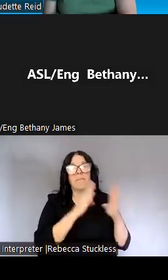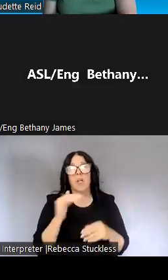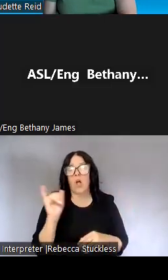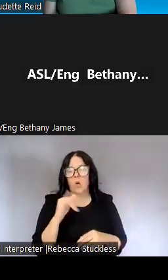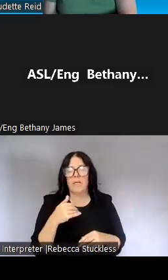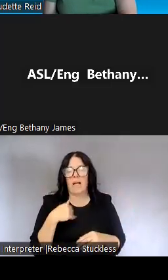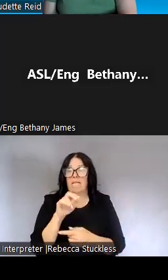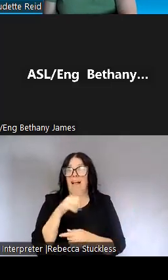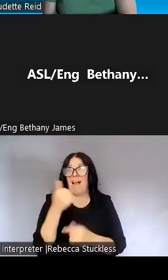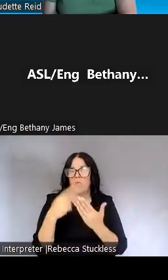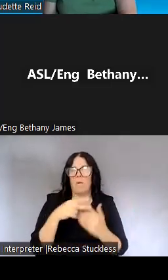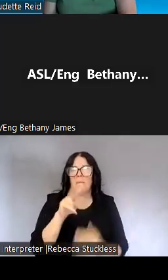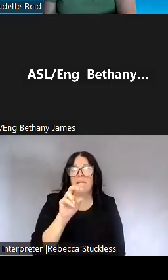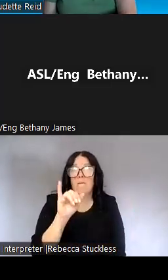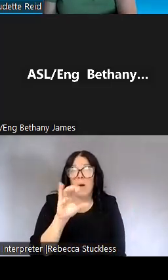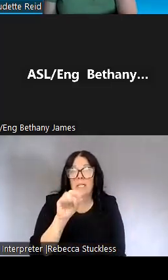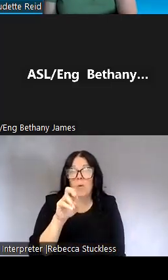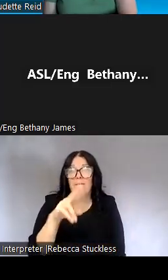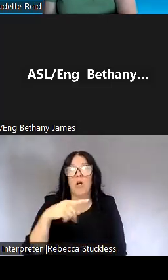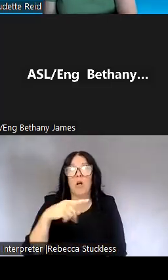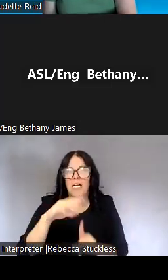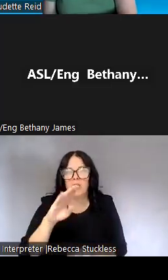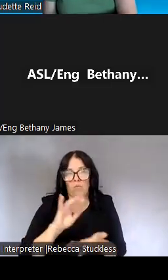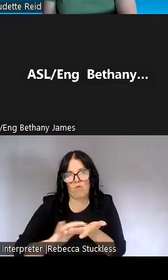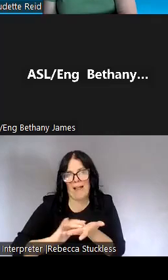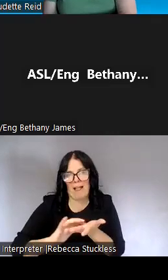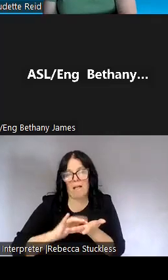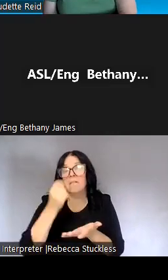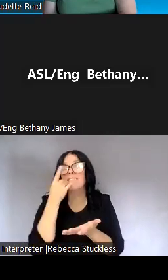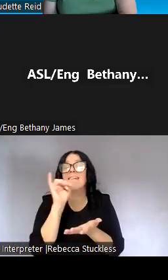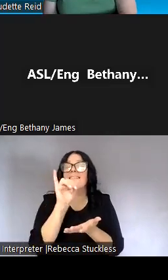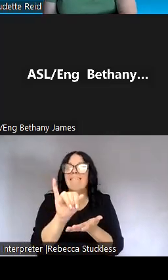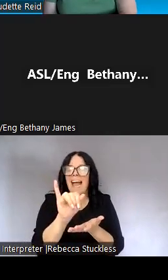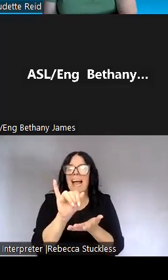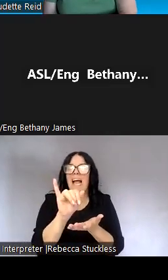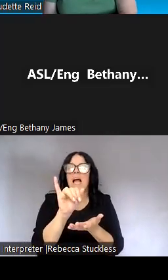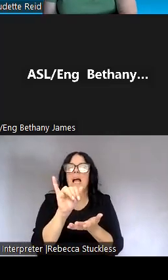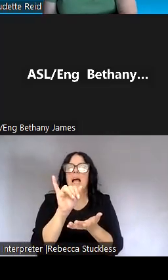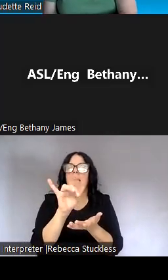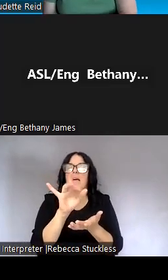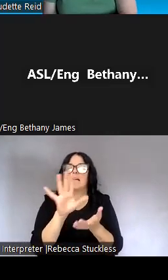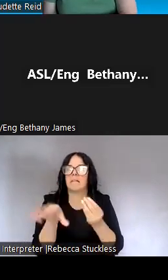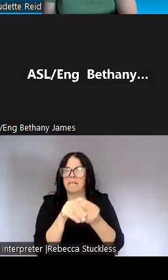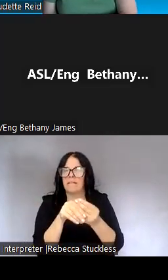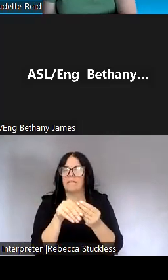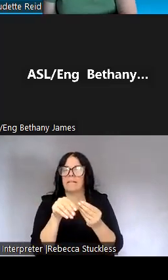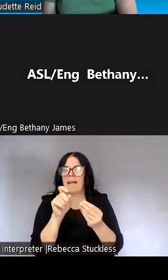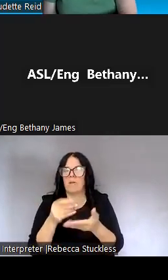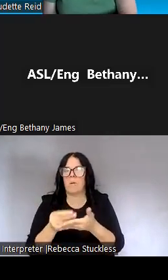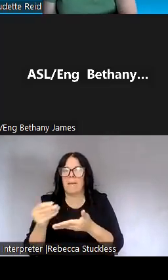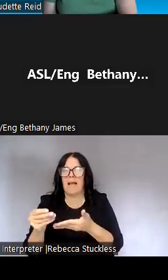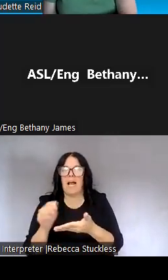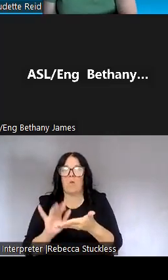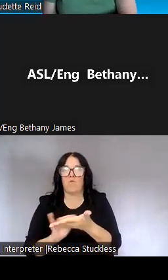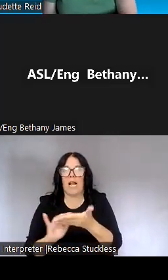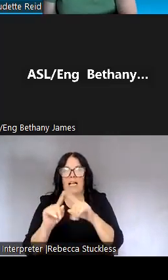this requires an additional purchase of a refreshable Braille display, but you can